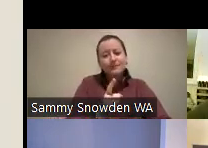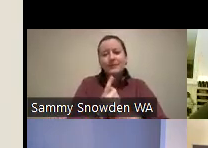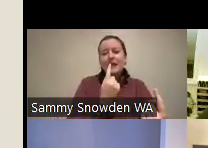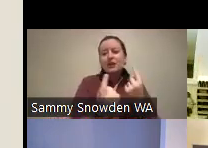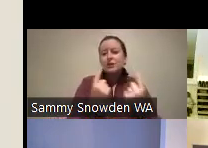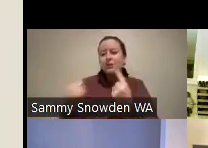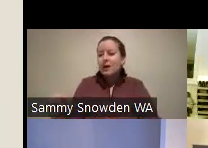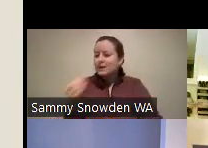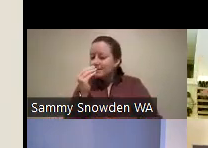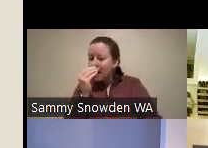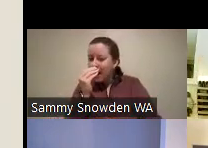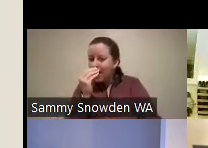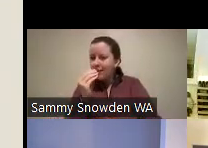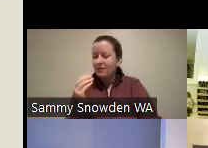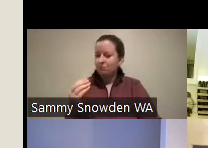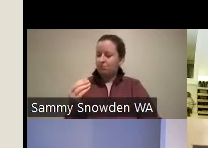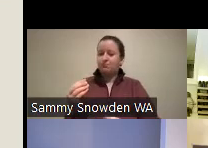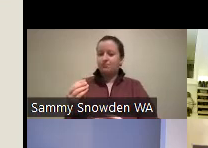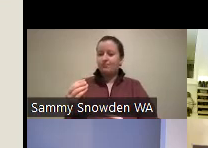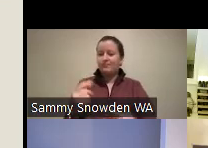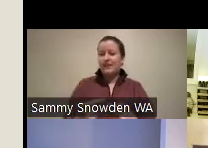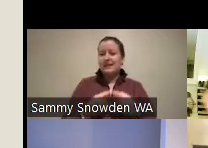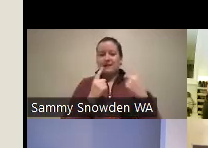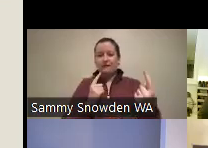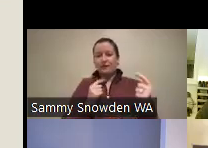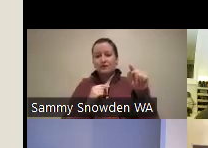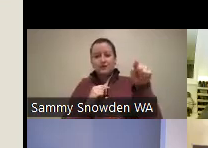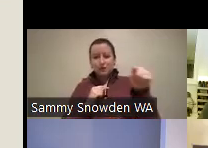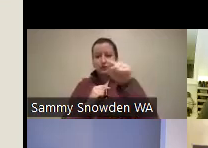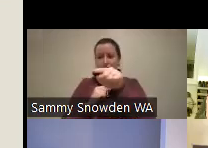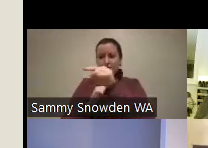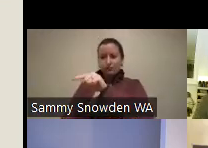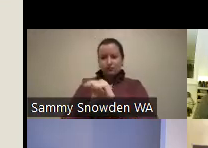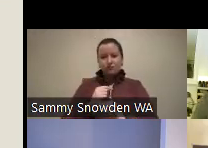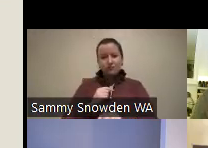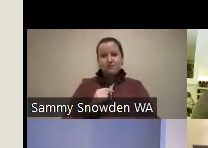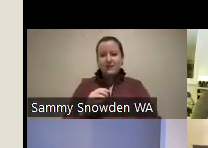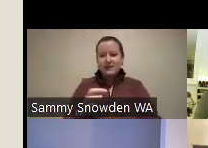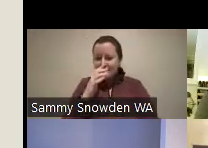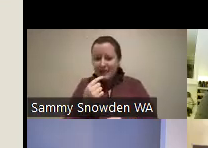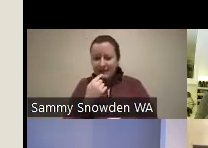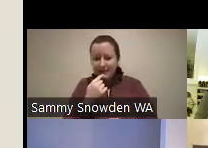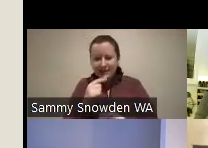it's a spicy vanilla blend with floral